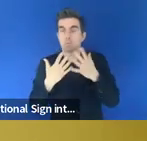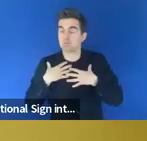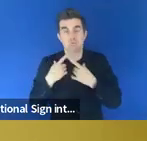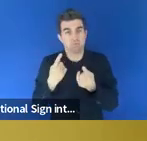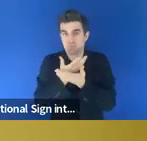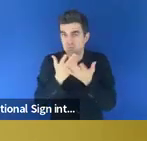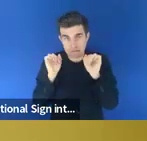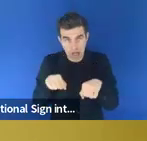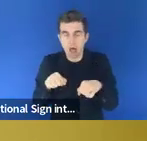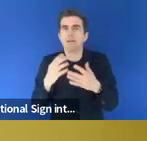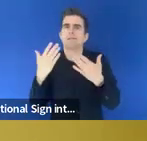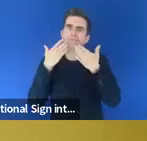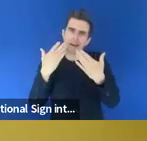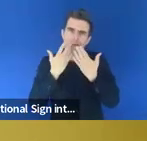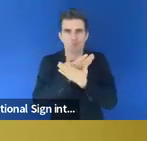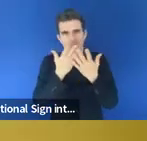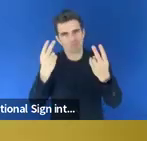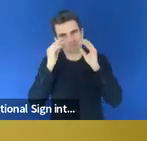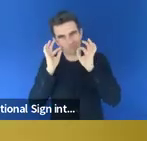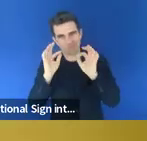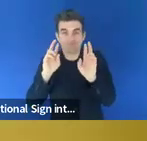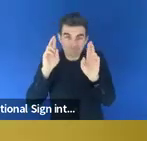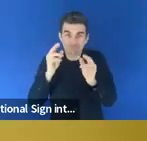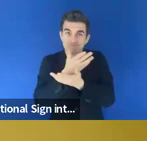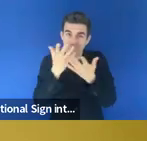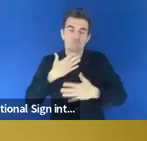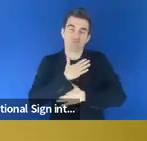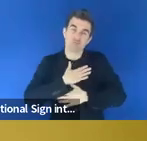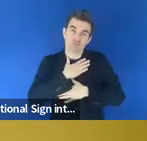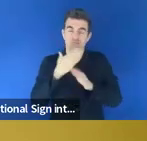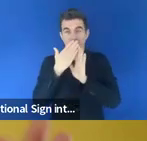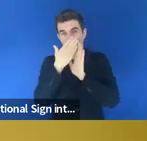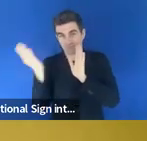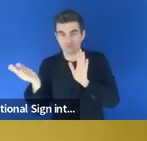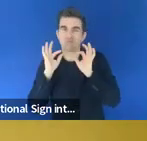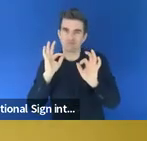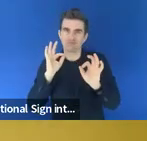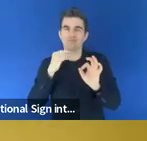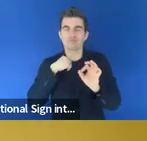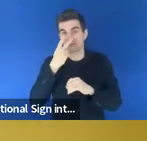afternoon. I hope you guys all enjoy the rest of your day, and talk to you later.